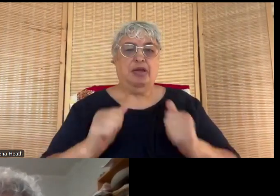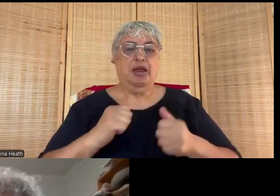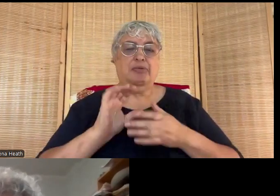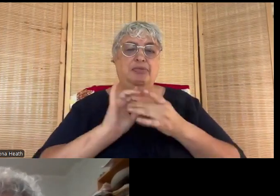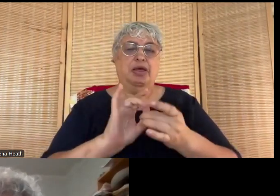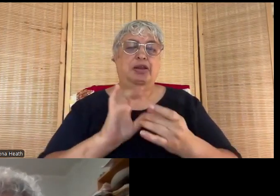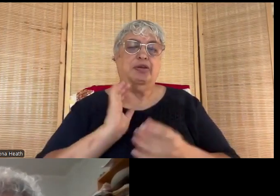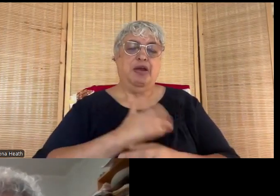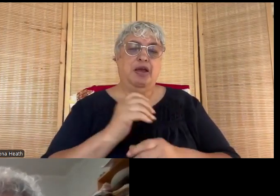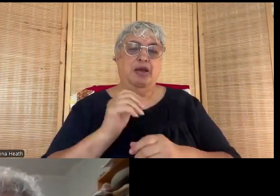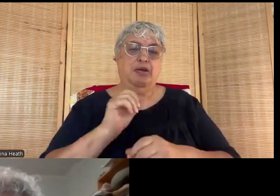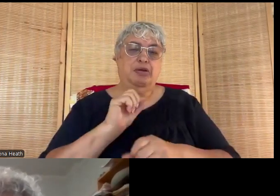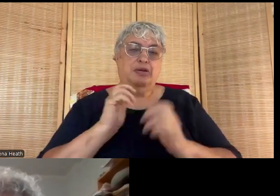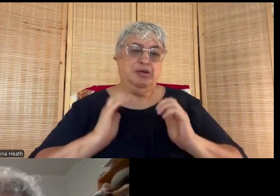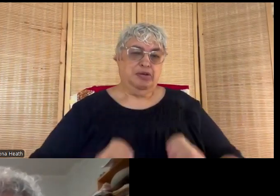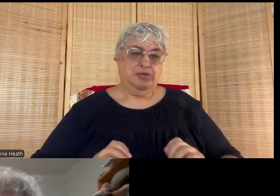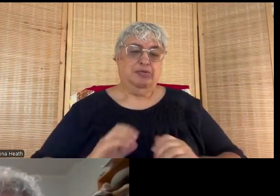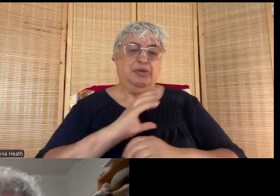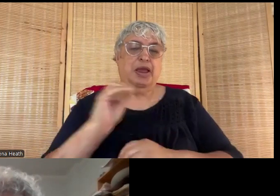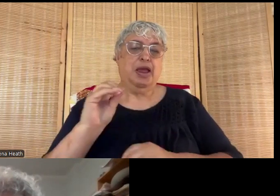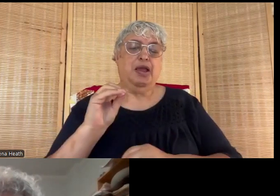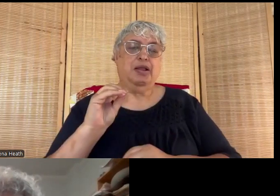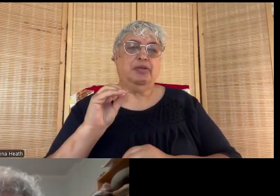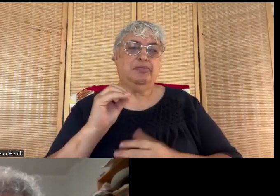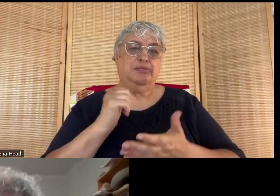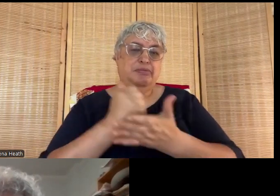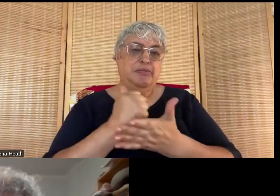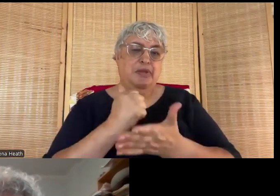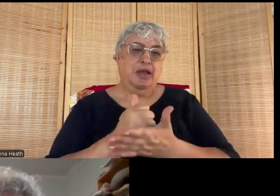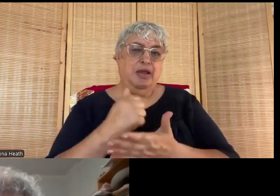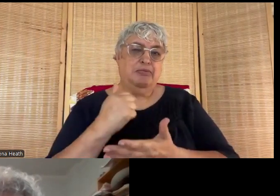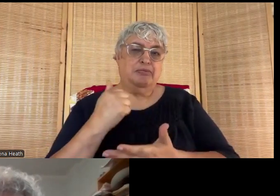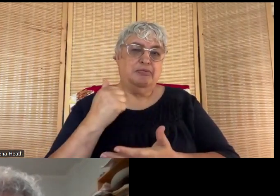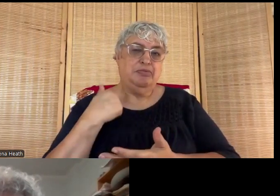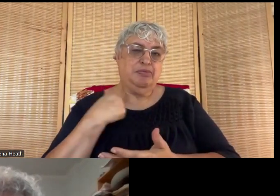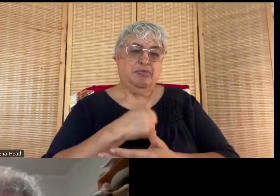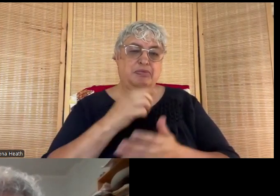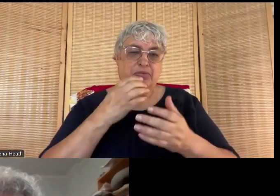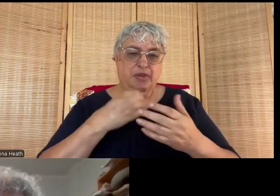our consumers. And it's very helpful. And we wish